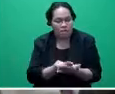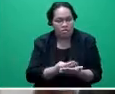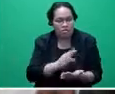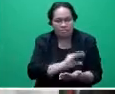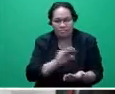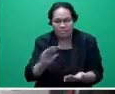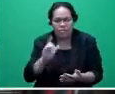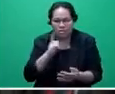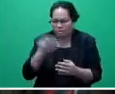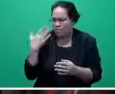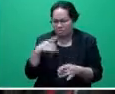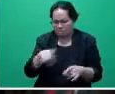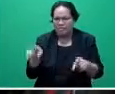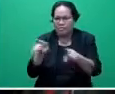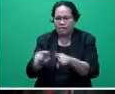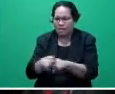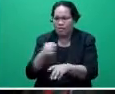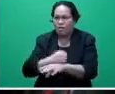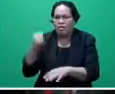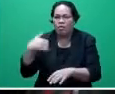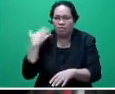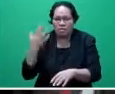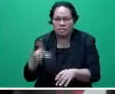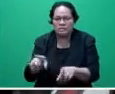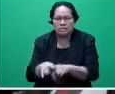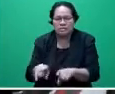trend in the years of governmental leadership.